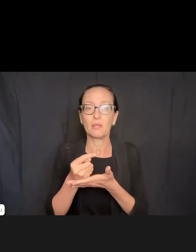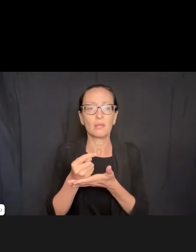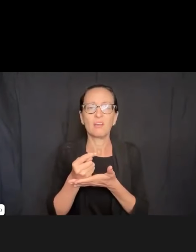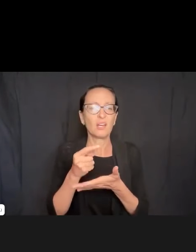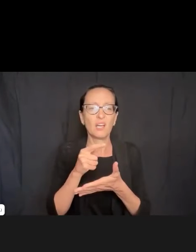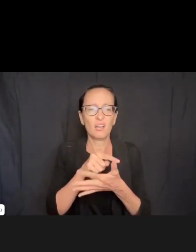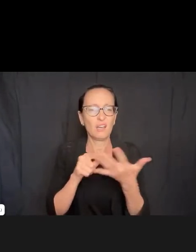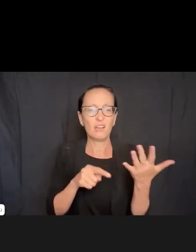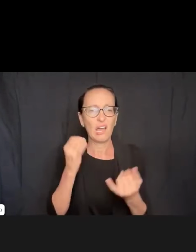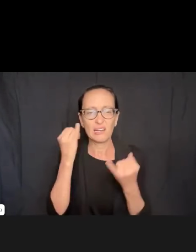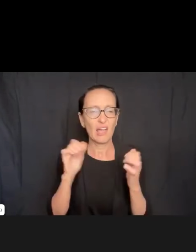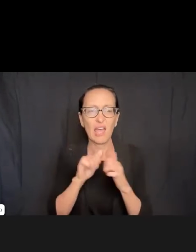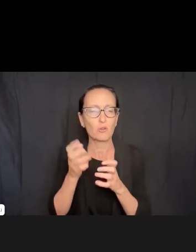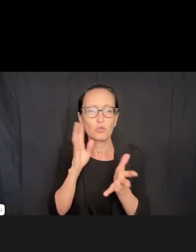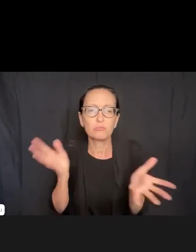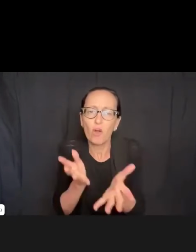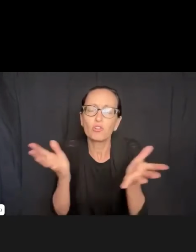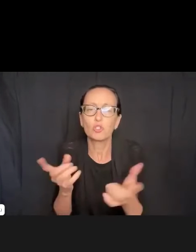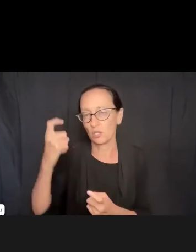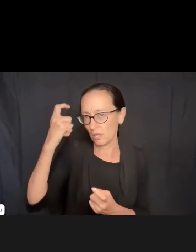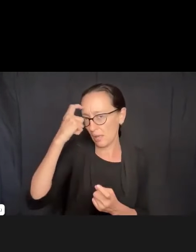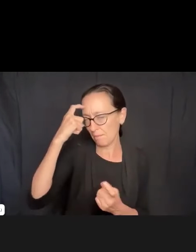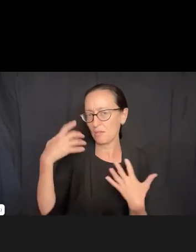health well-being. So not necessarily,